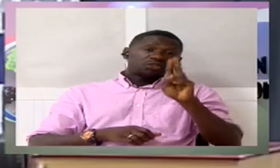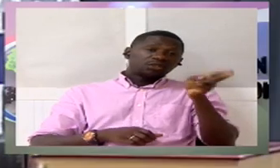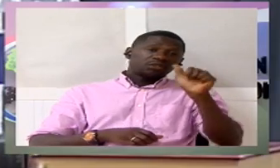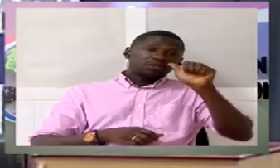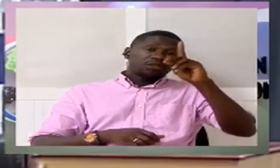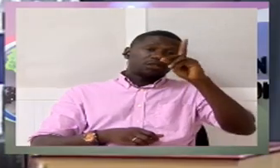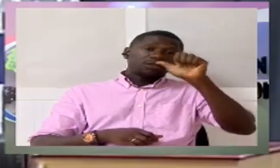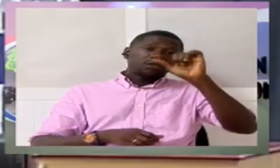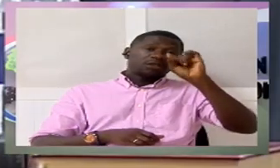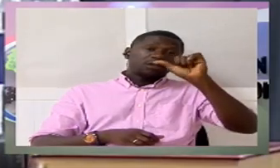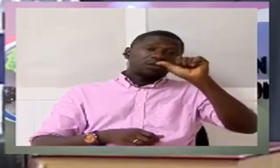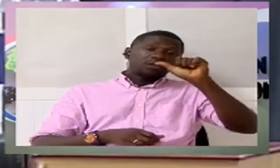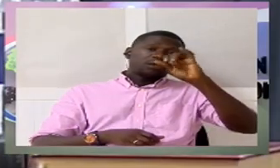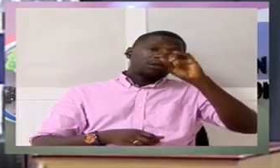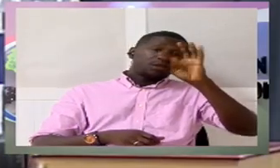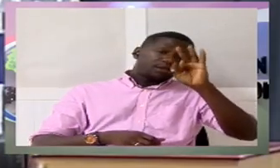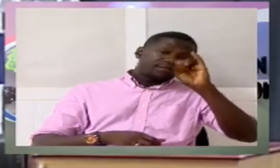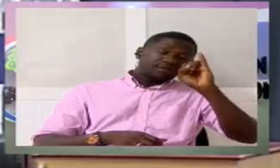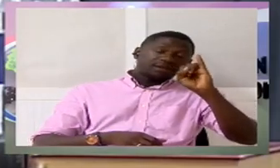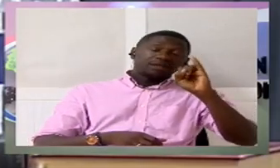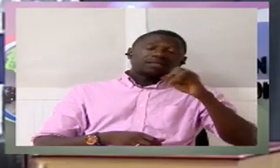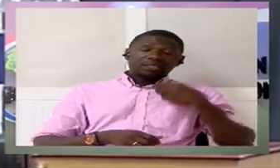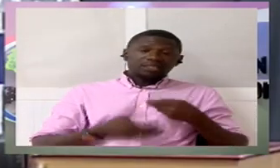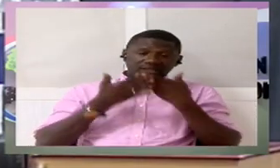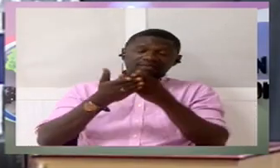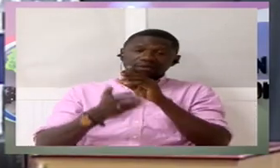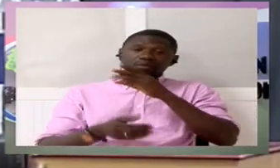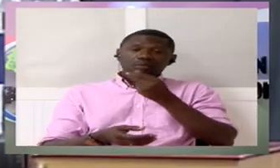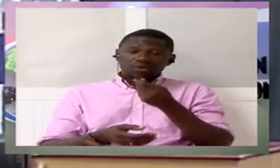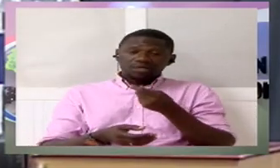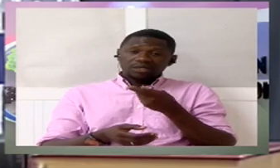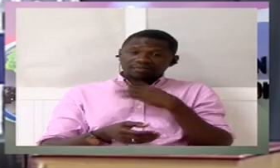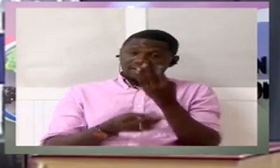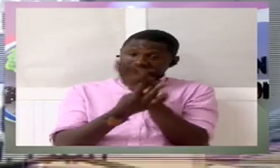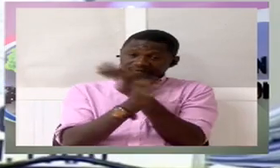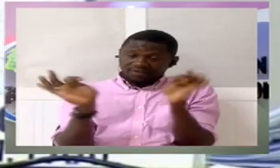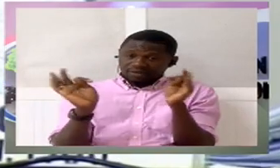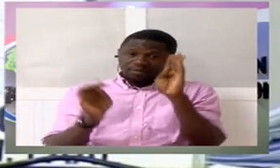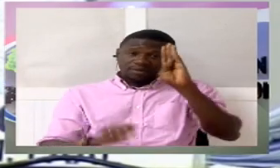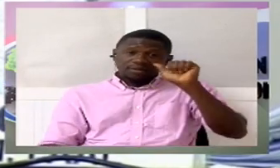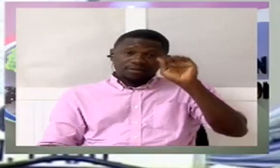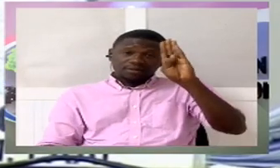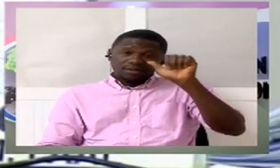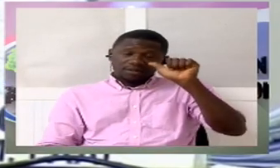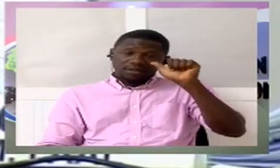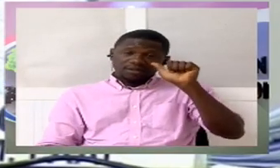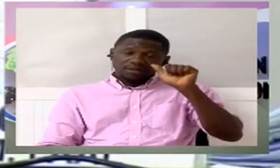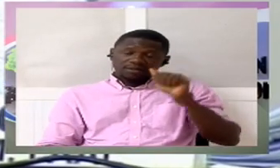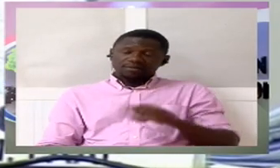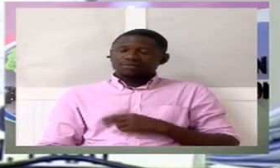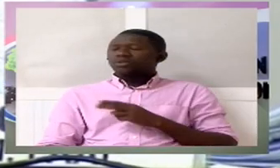kolo diala obe kola. Fine, at Baba abula leba. Iman na abula. They did not release him, and Gaddafi ended up in